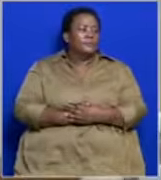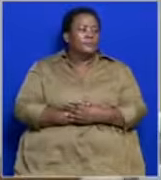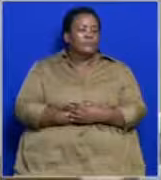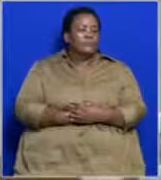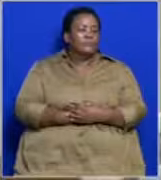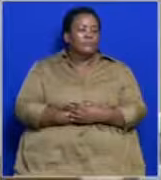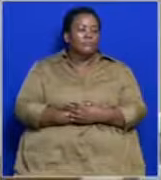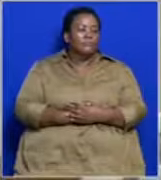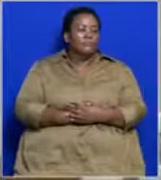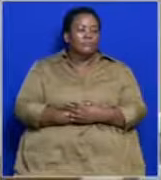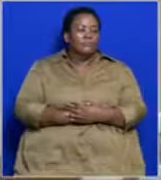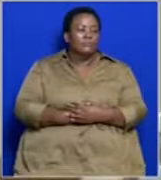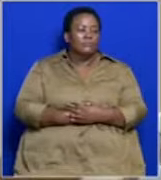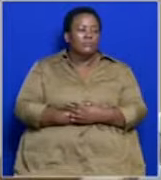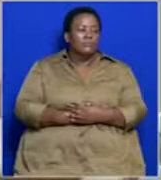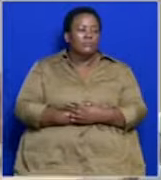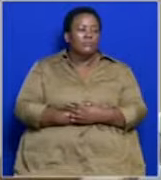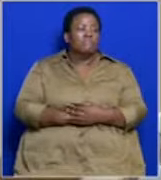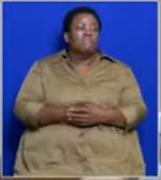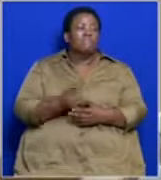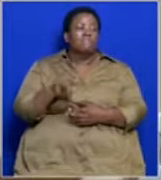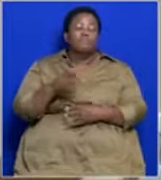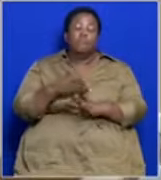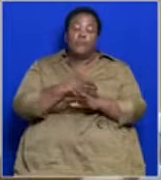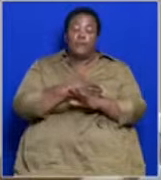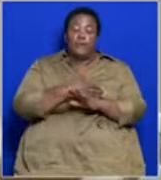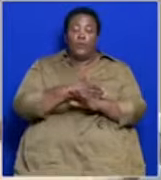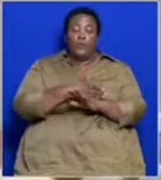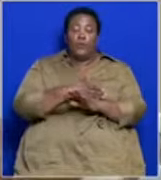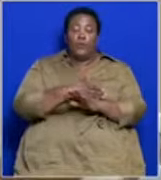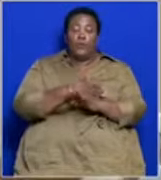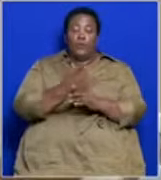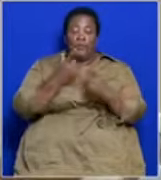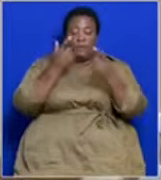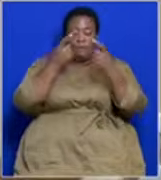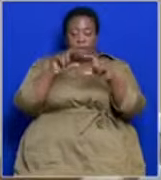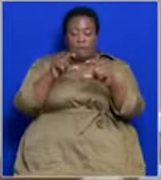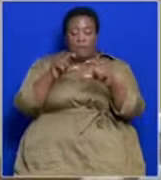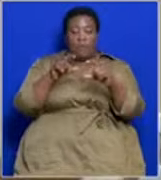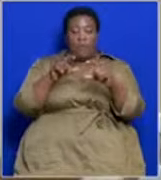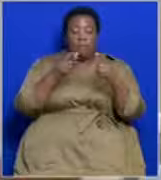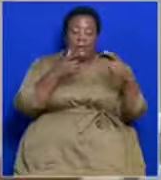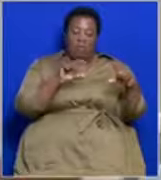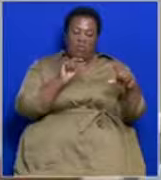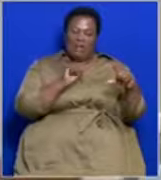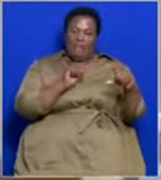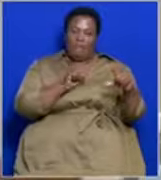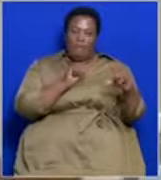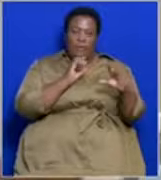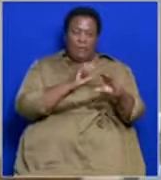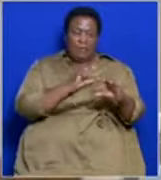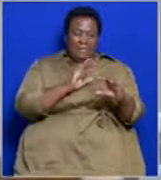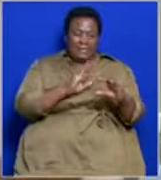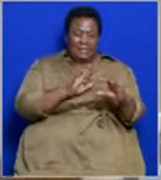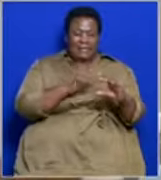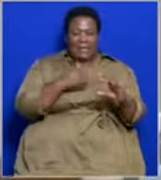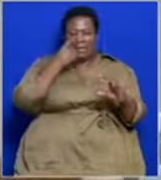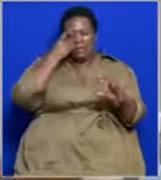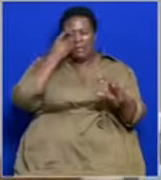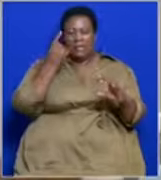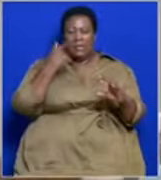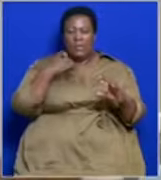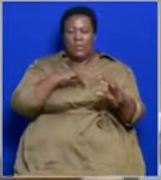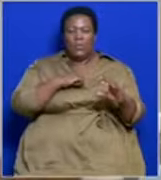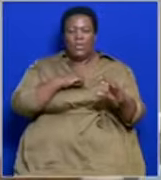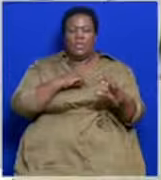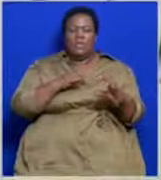Now, before we deal with that paragraph you were at where I stopped you, I think we need to rearrange the file ever